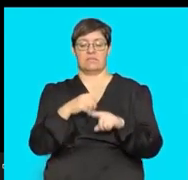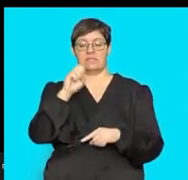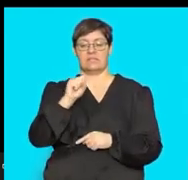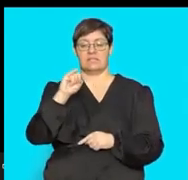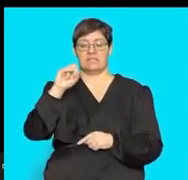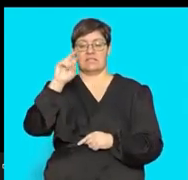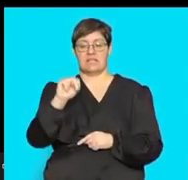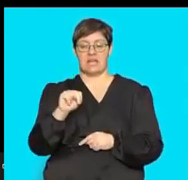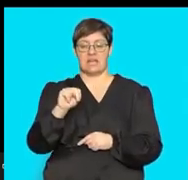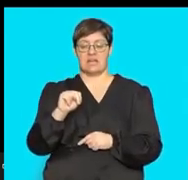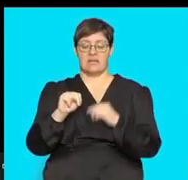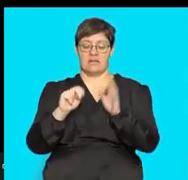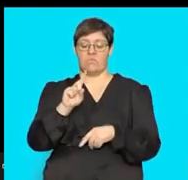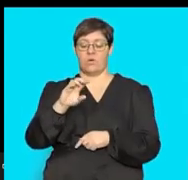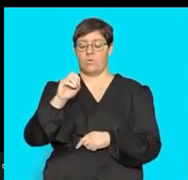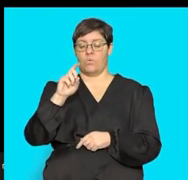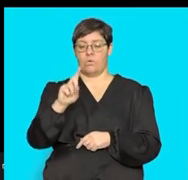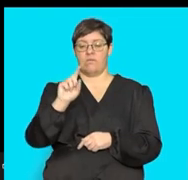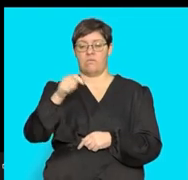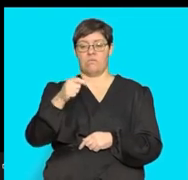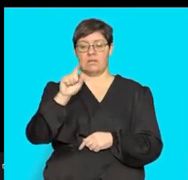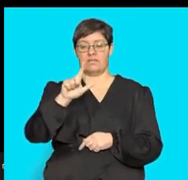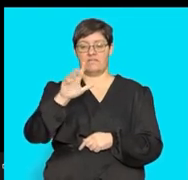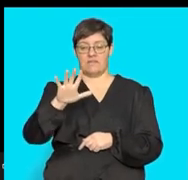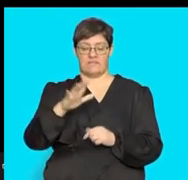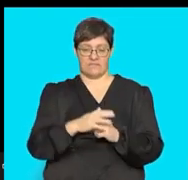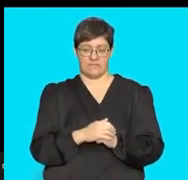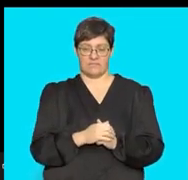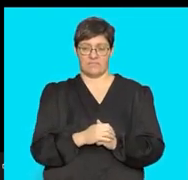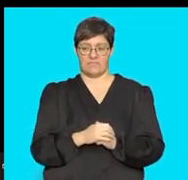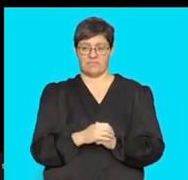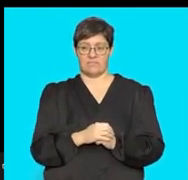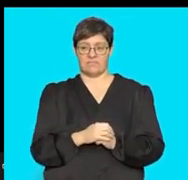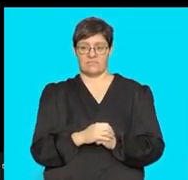33 times 65 times